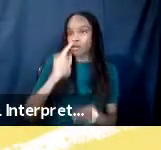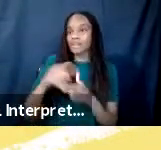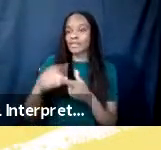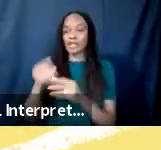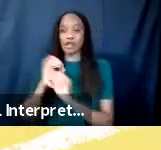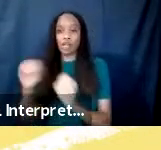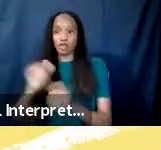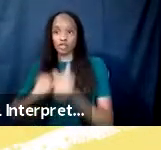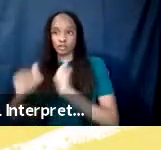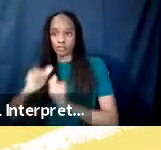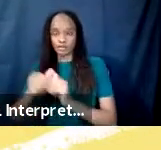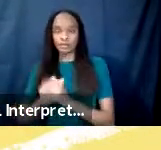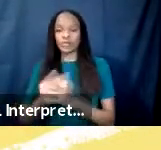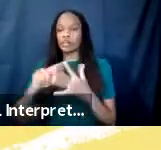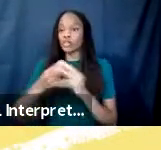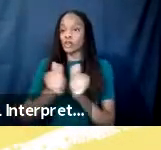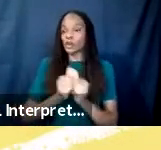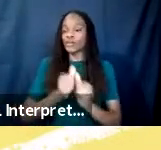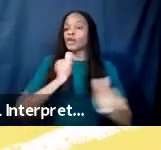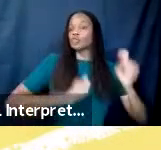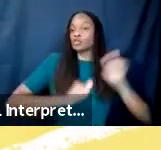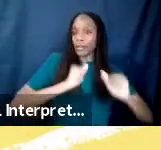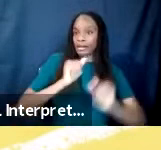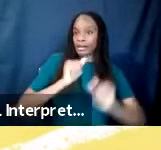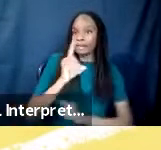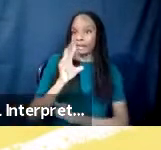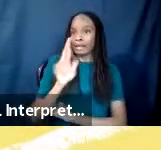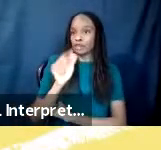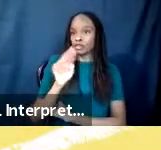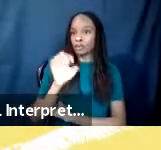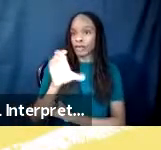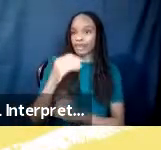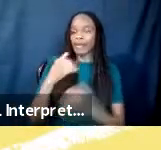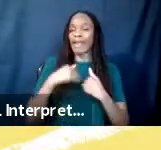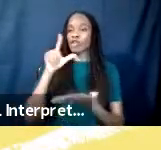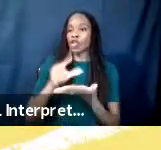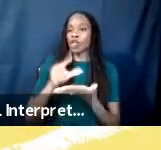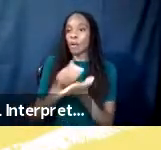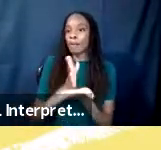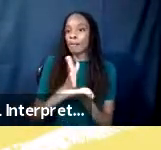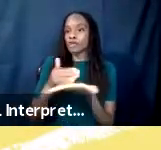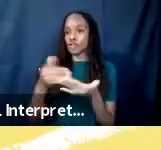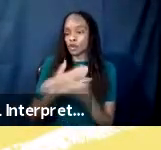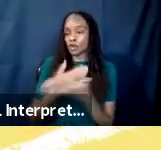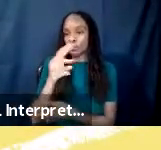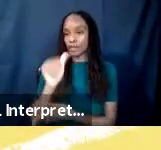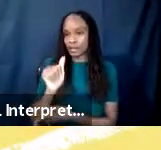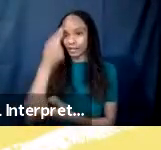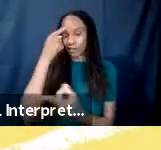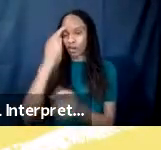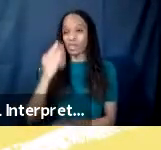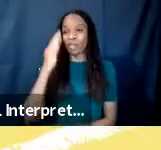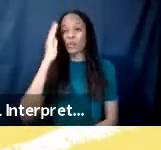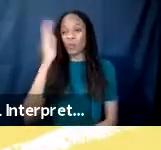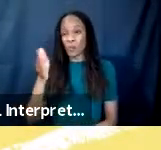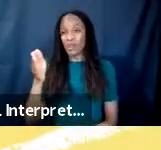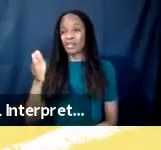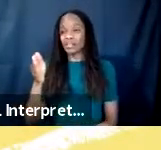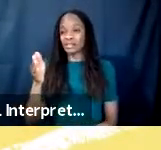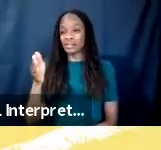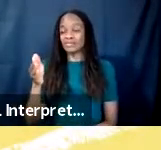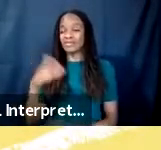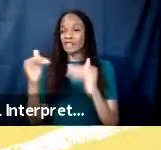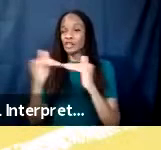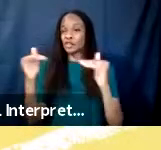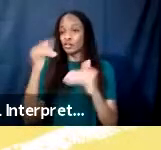Starting with dramatic, we have the low budget new media agreement. This is really going to be the SPA equivalent